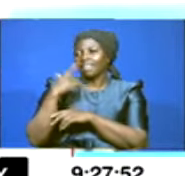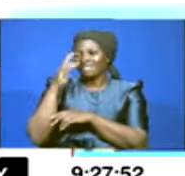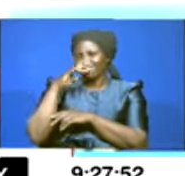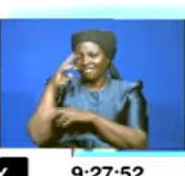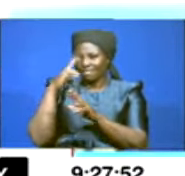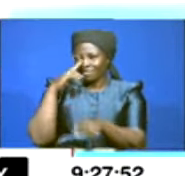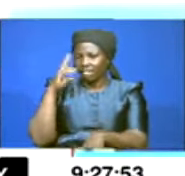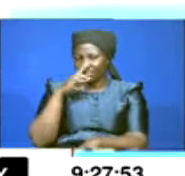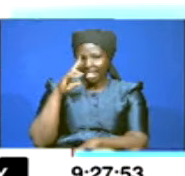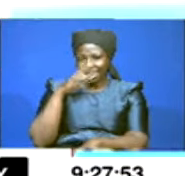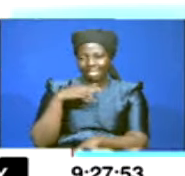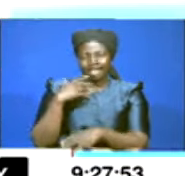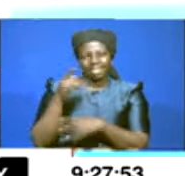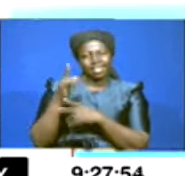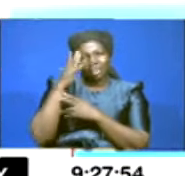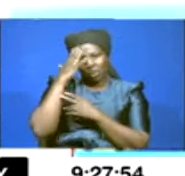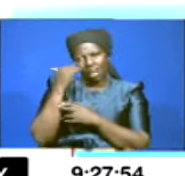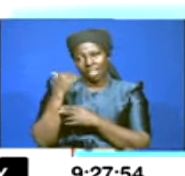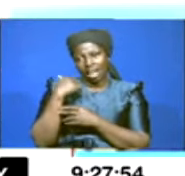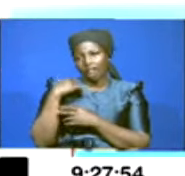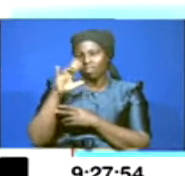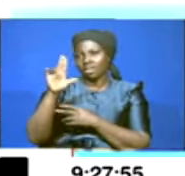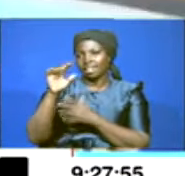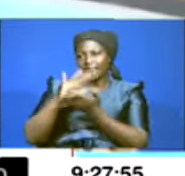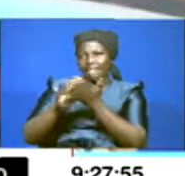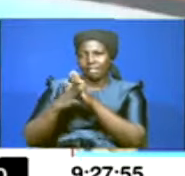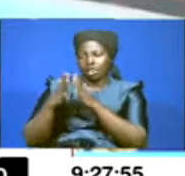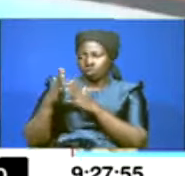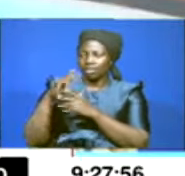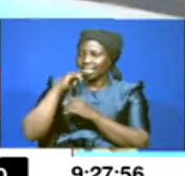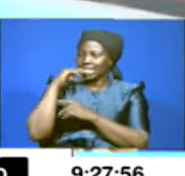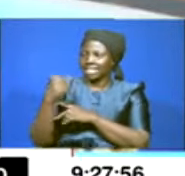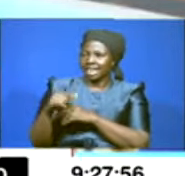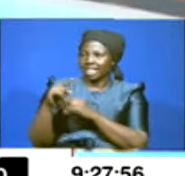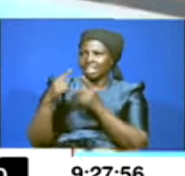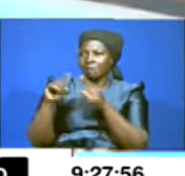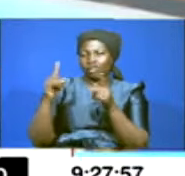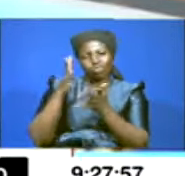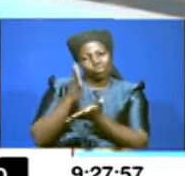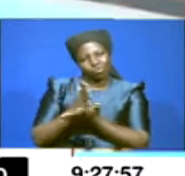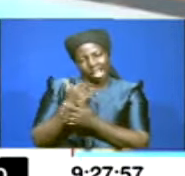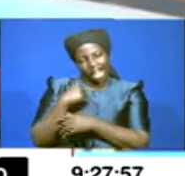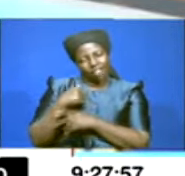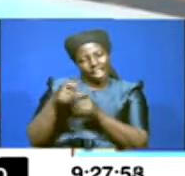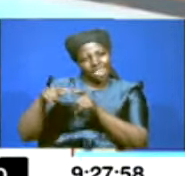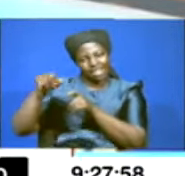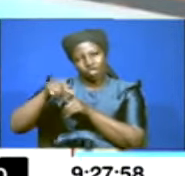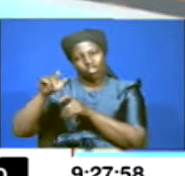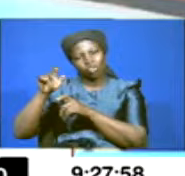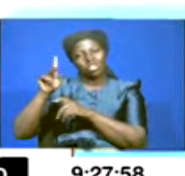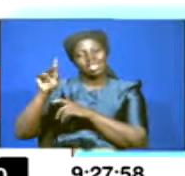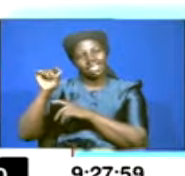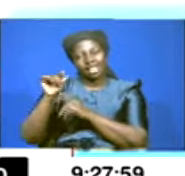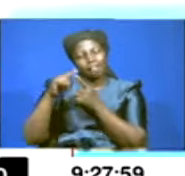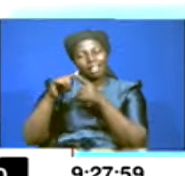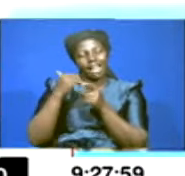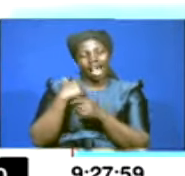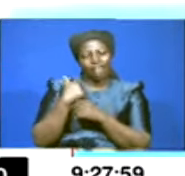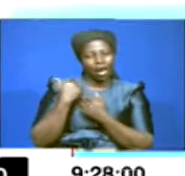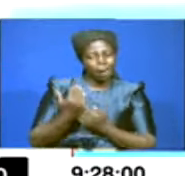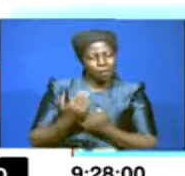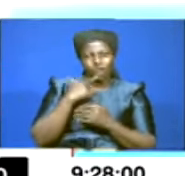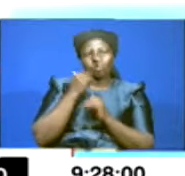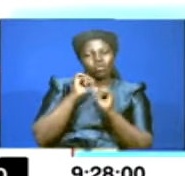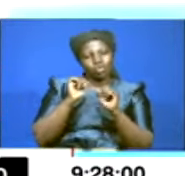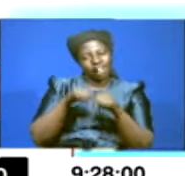regret because I have somebody on the side. So regardless of having those extra kgs, I had somebody who can call me mom and